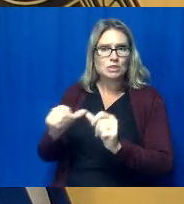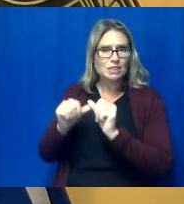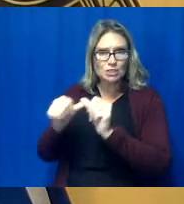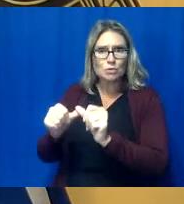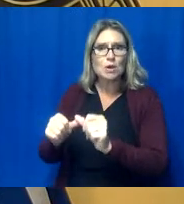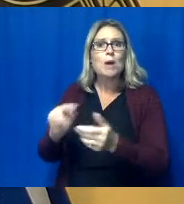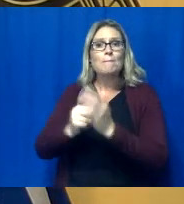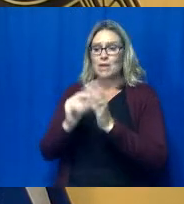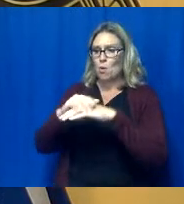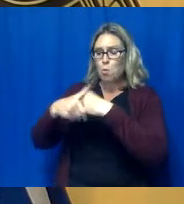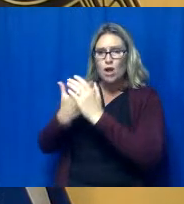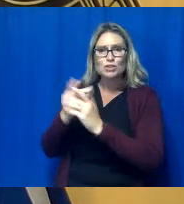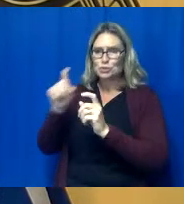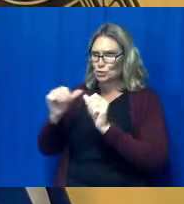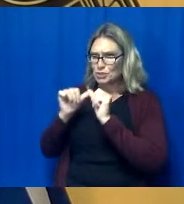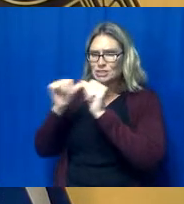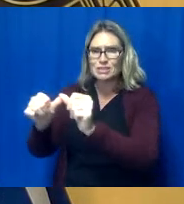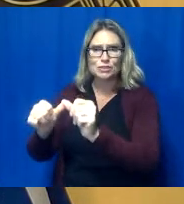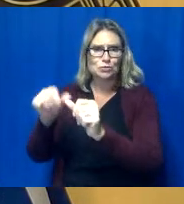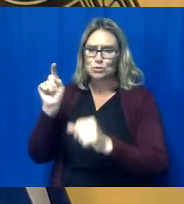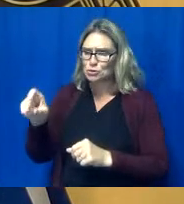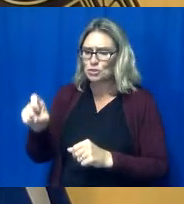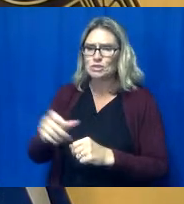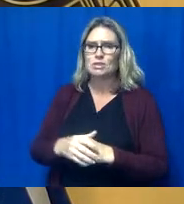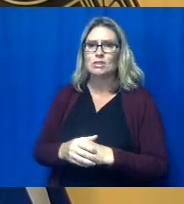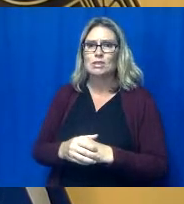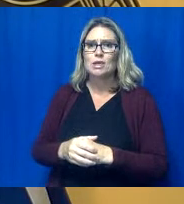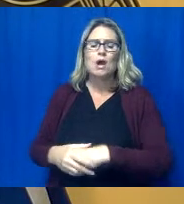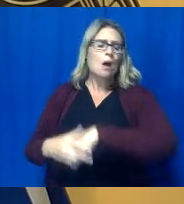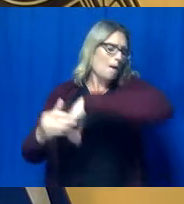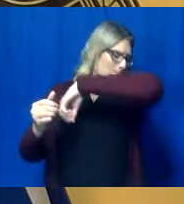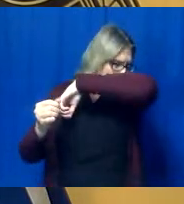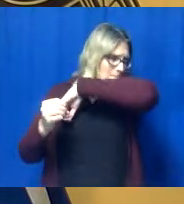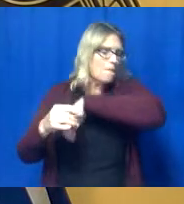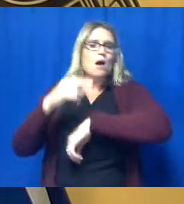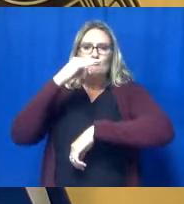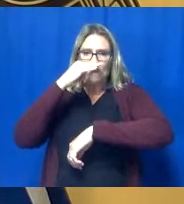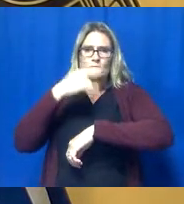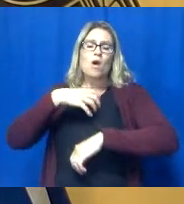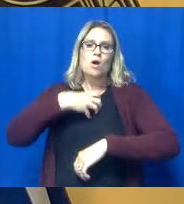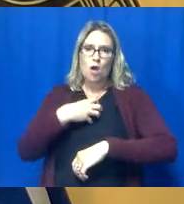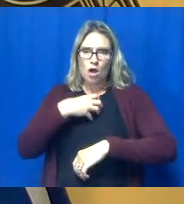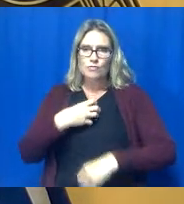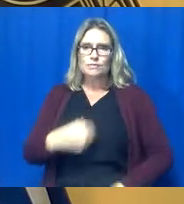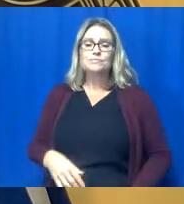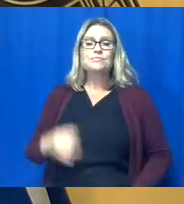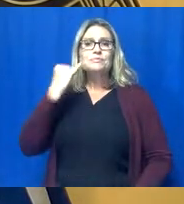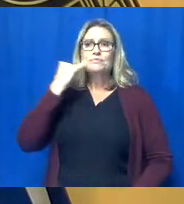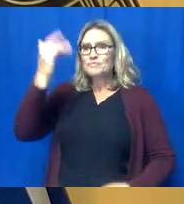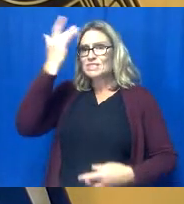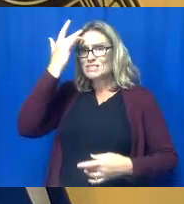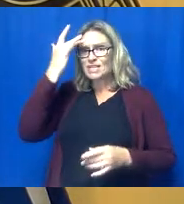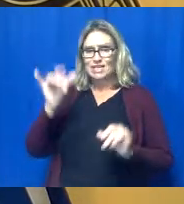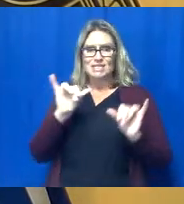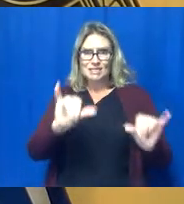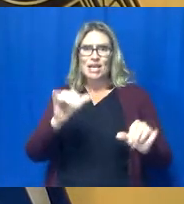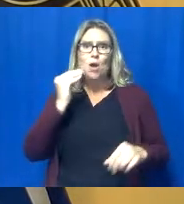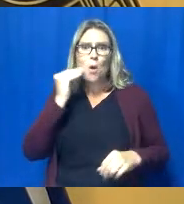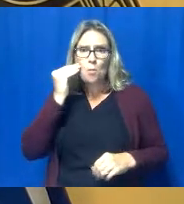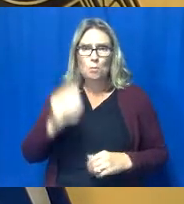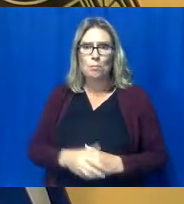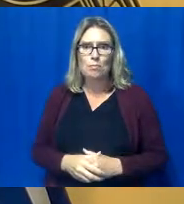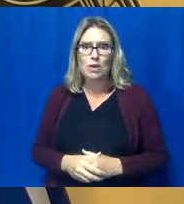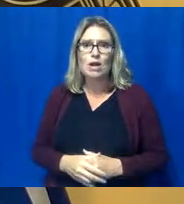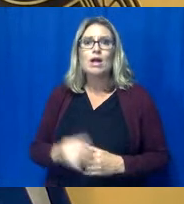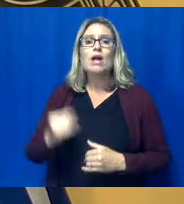includes washing your hands regularly, covering your mouth and nose when you cough or sneeze, staying home from work or school if you're sick, getting tested if you